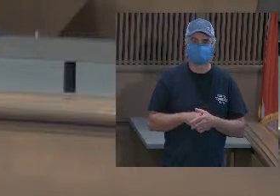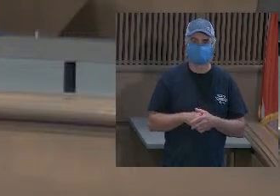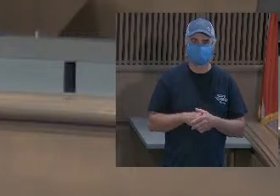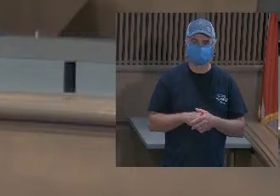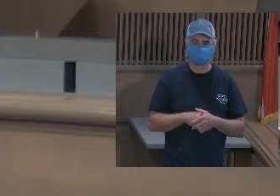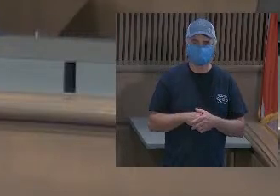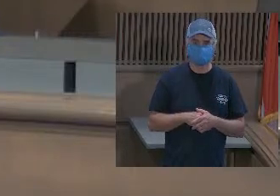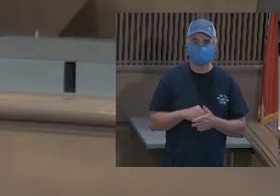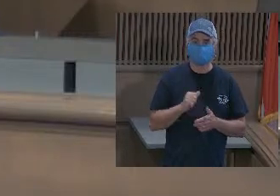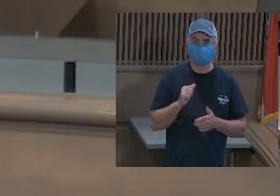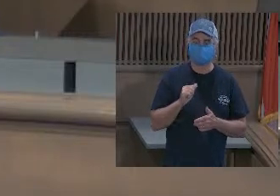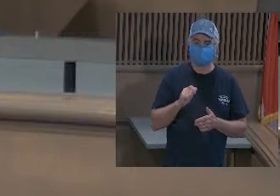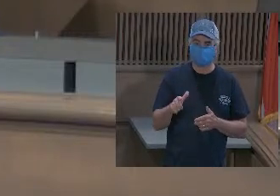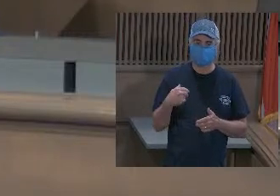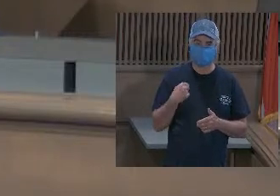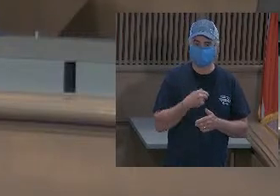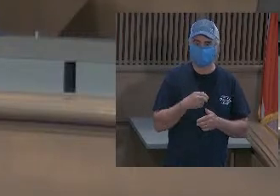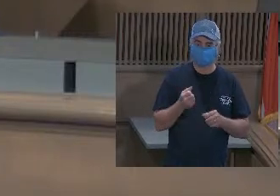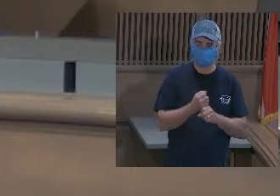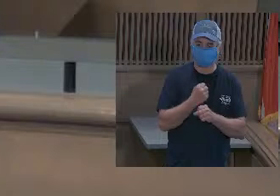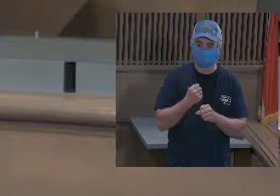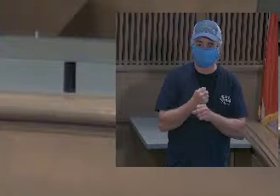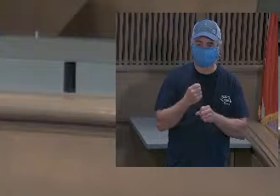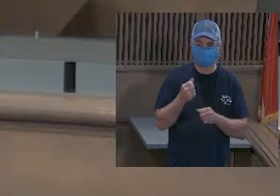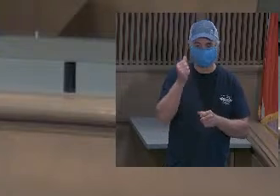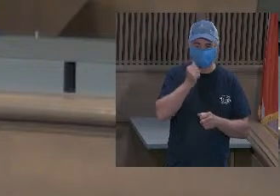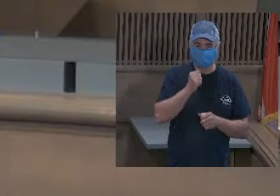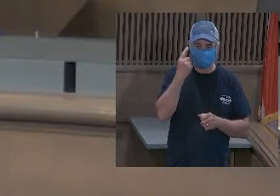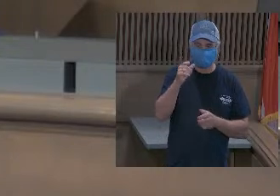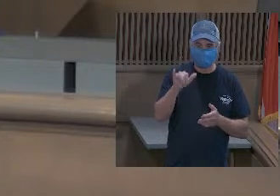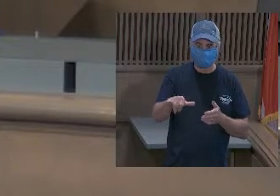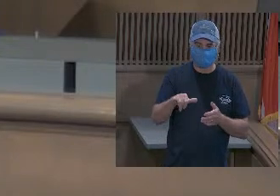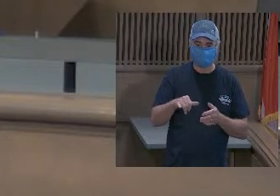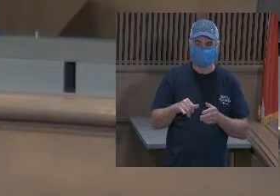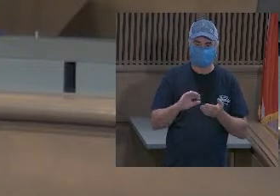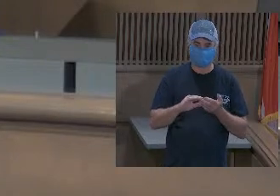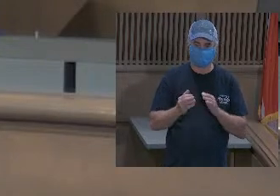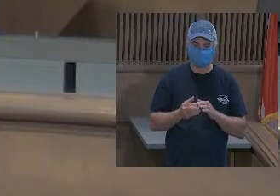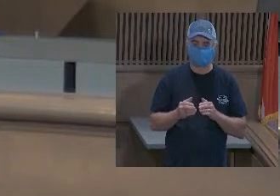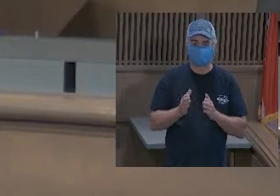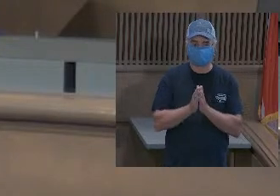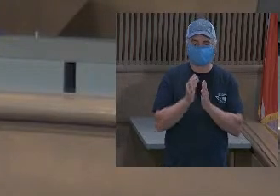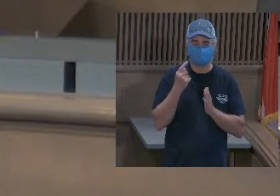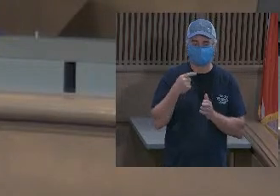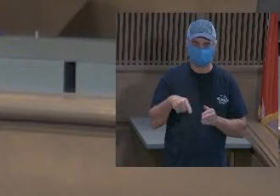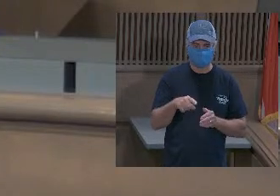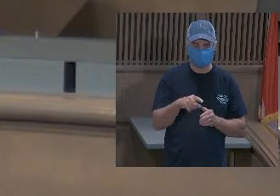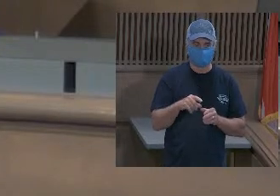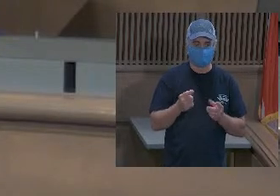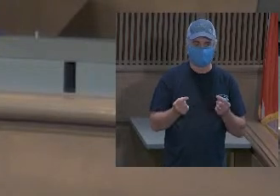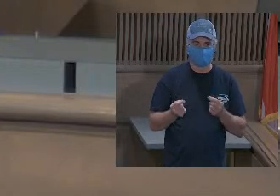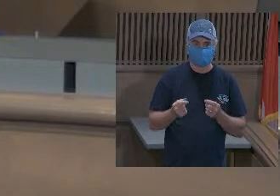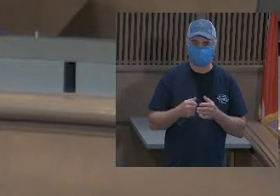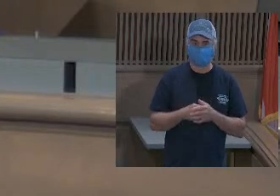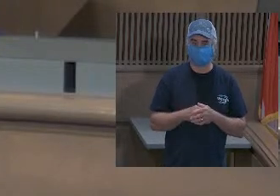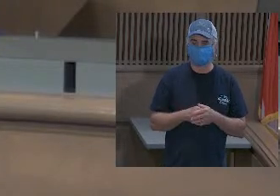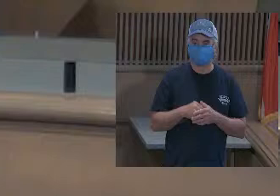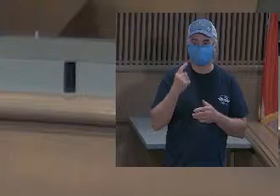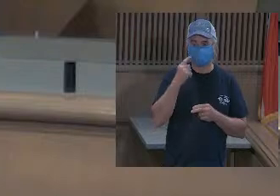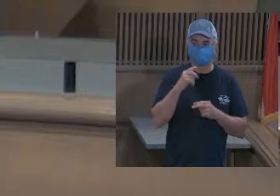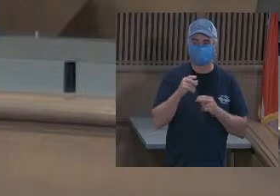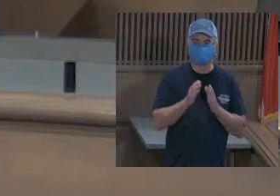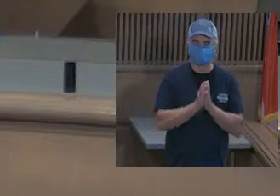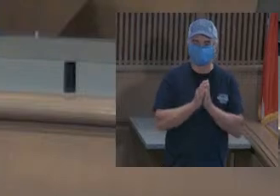health system. We fight every day for this community. What I would ask you to do, though, thoughts and prayers are